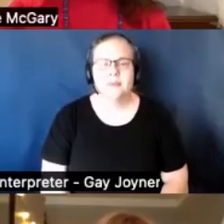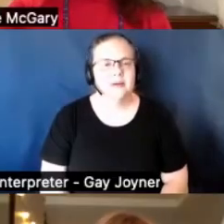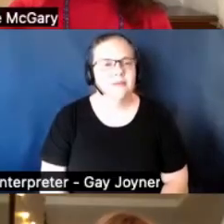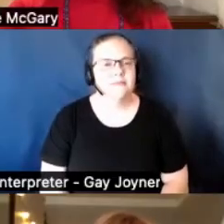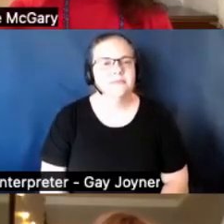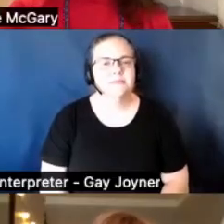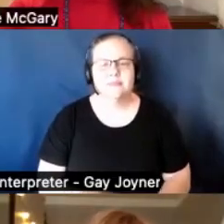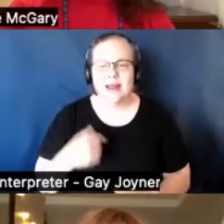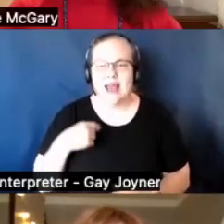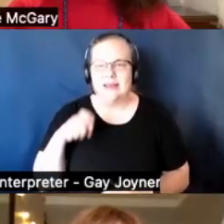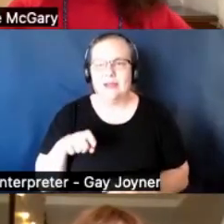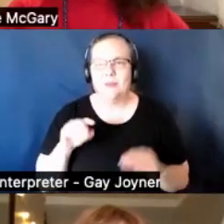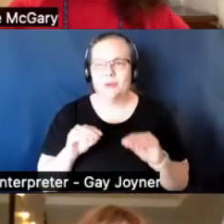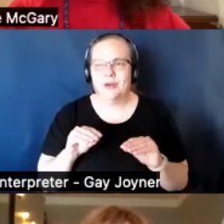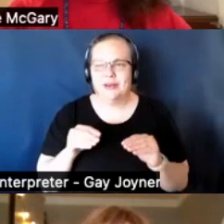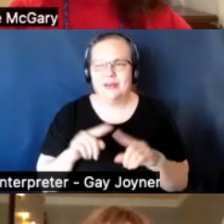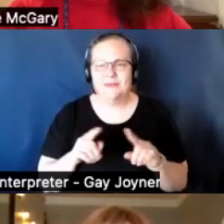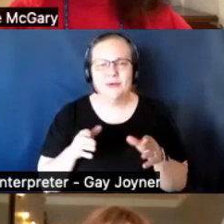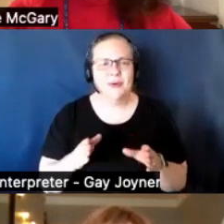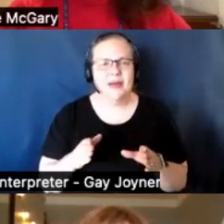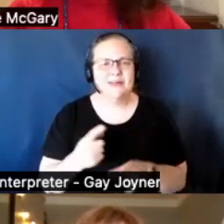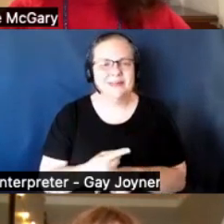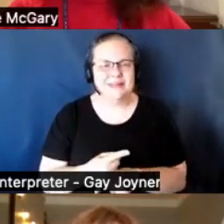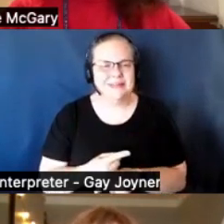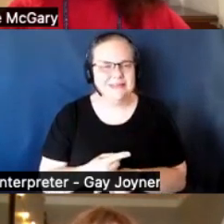And I need to put this in a different way, don't I, Tom?